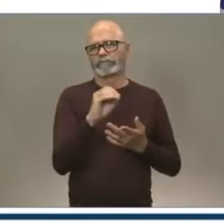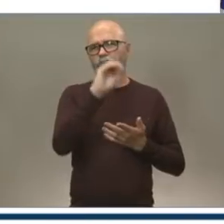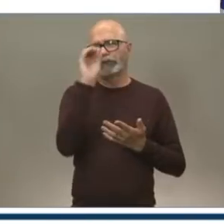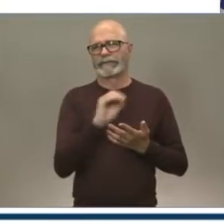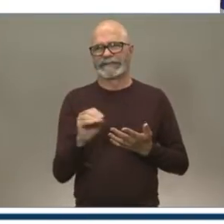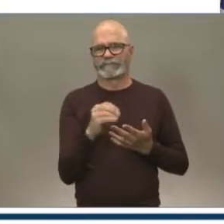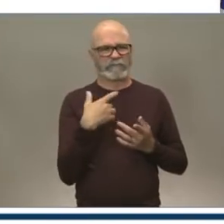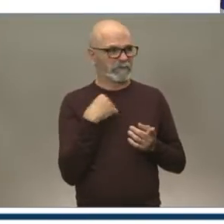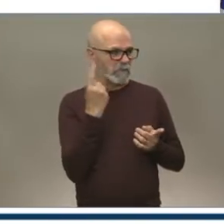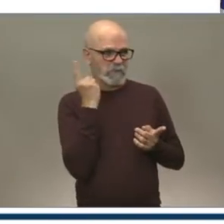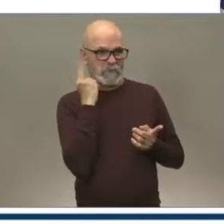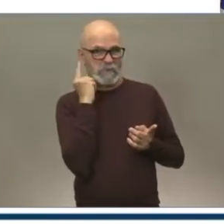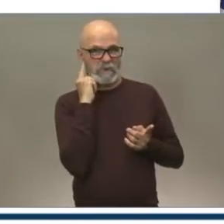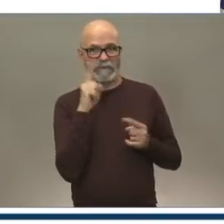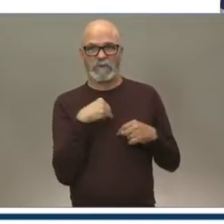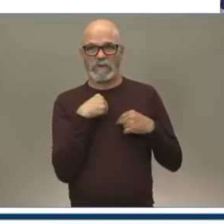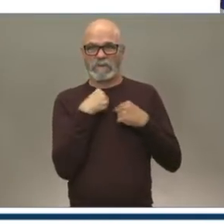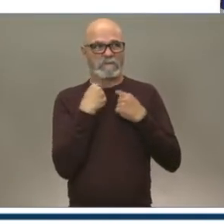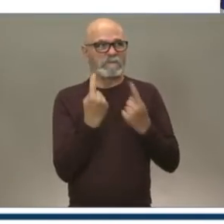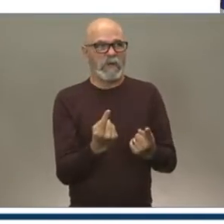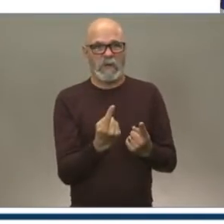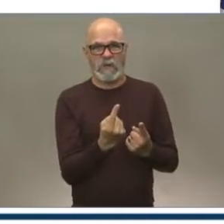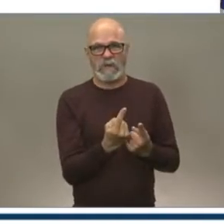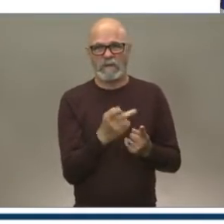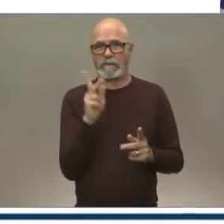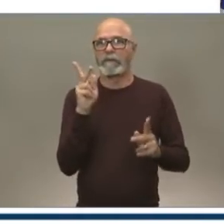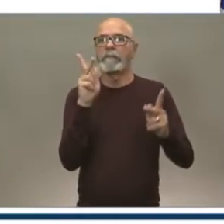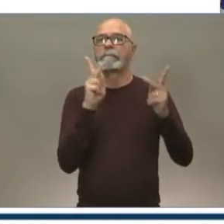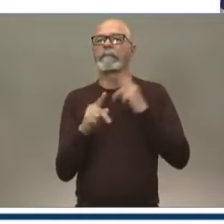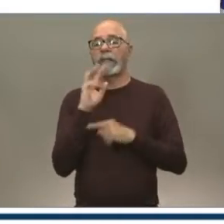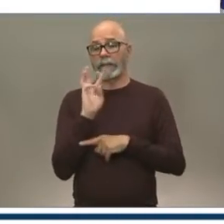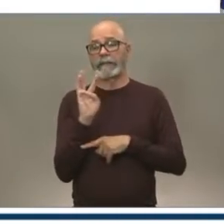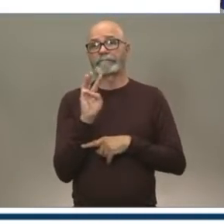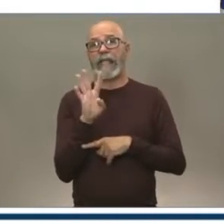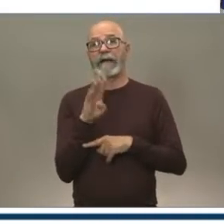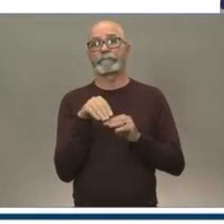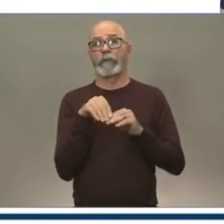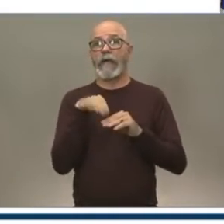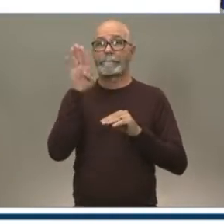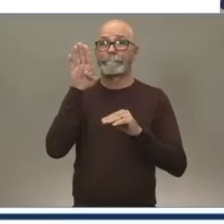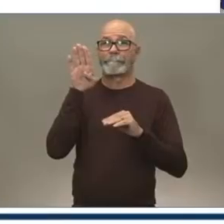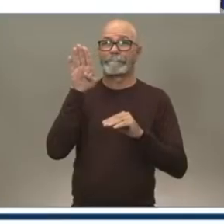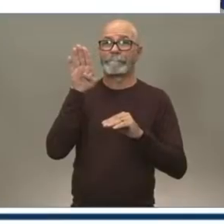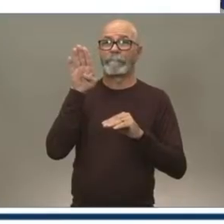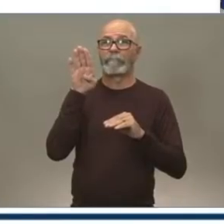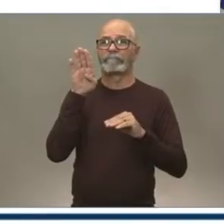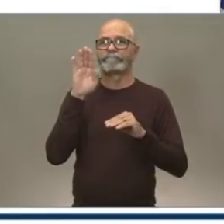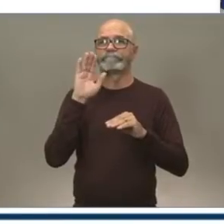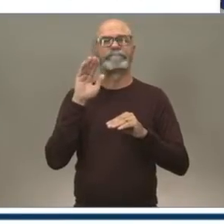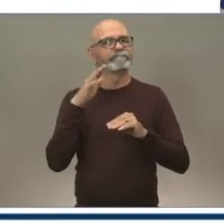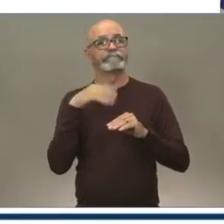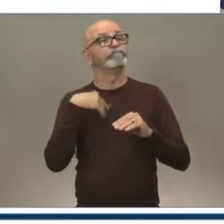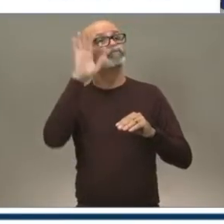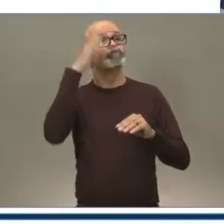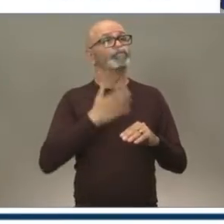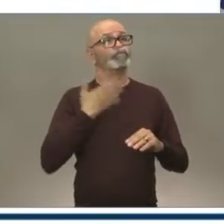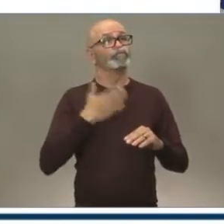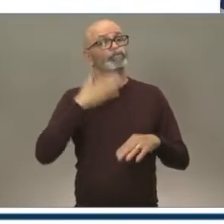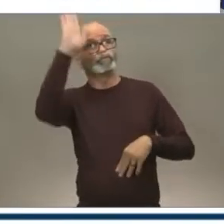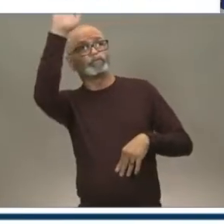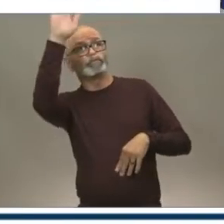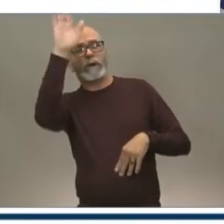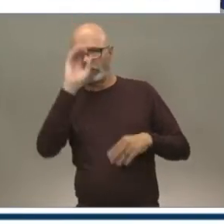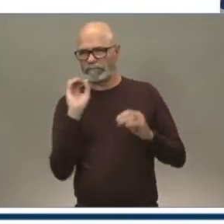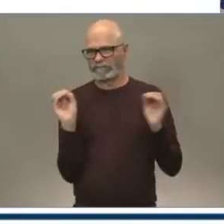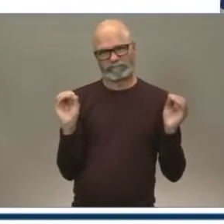a lot of people over 65 or over 60 are not signing up for. And also, weren't